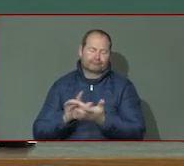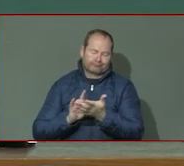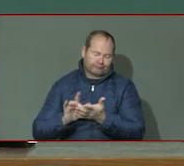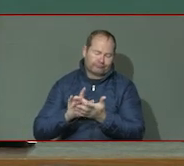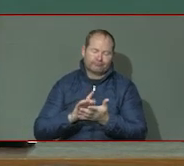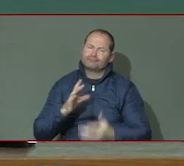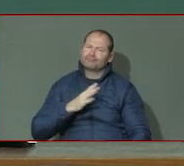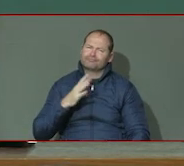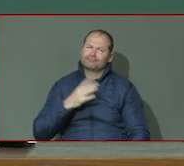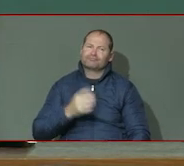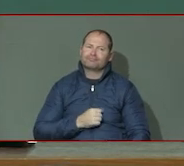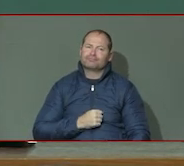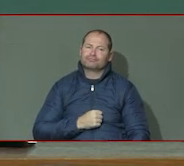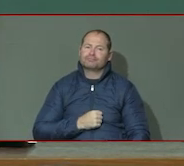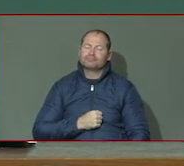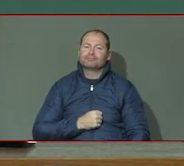do this table. We have cost,